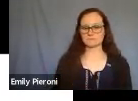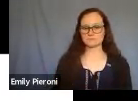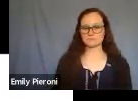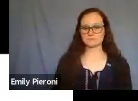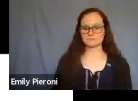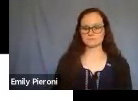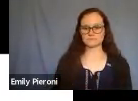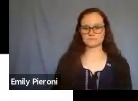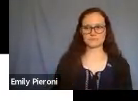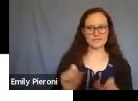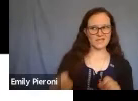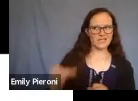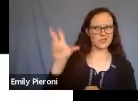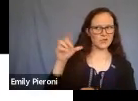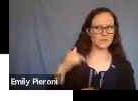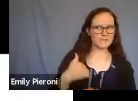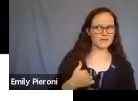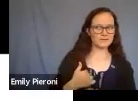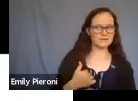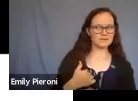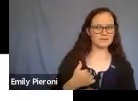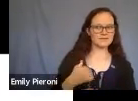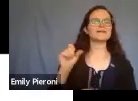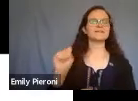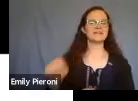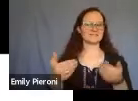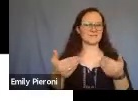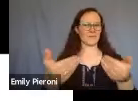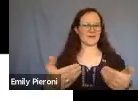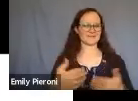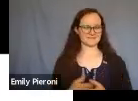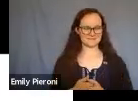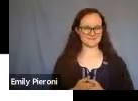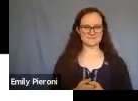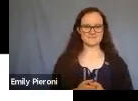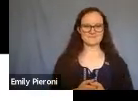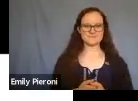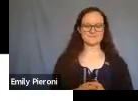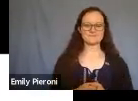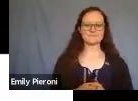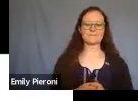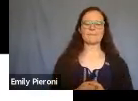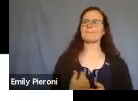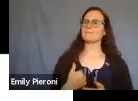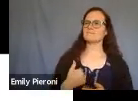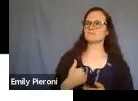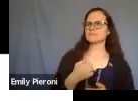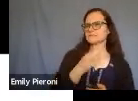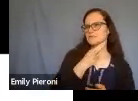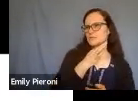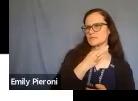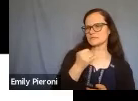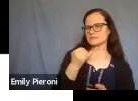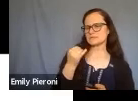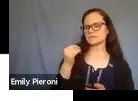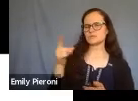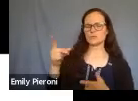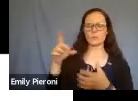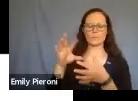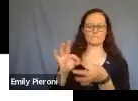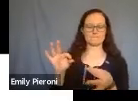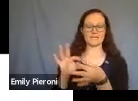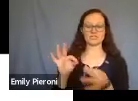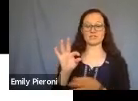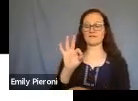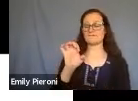Great. Can you hear me okay? Yes, Melissa, how can I help you? Hi there. I was wondering, you mentioned the feedlot